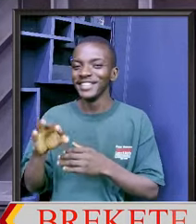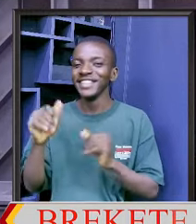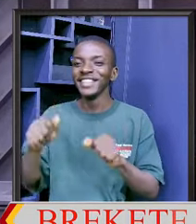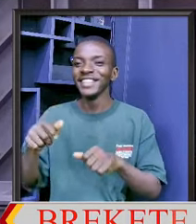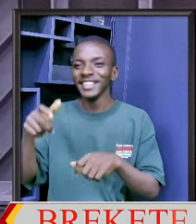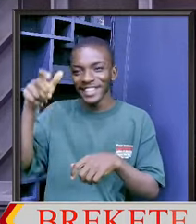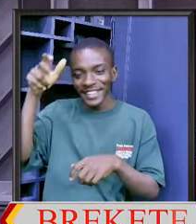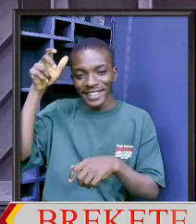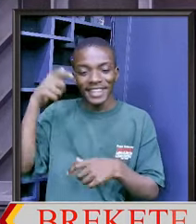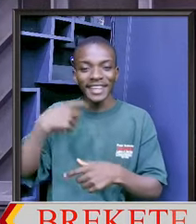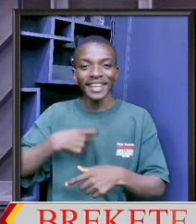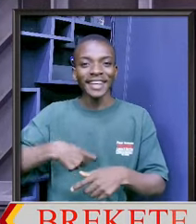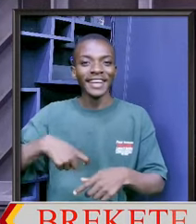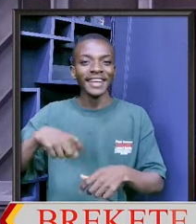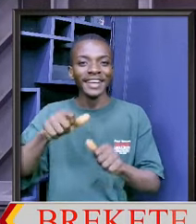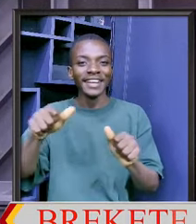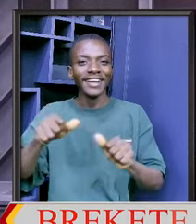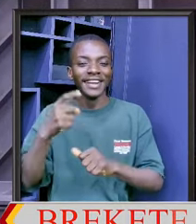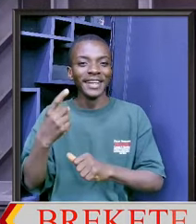sabi bab area one?